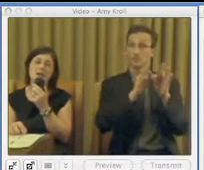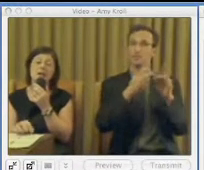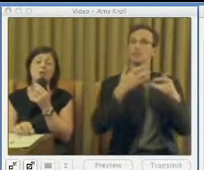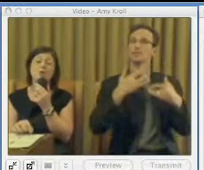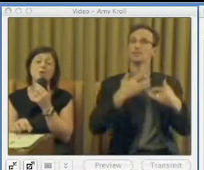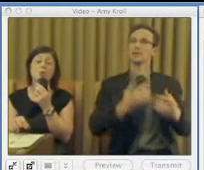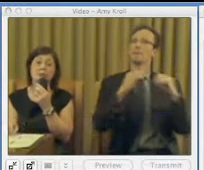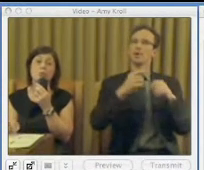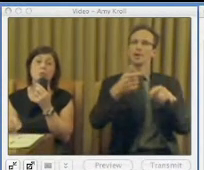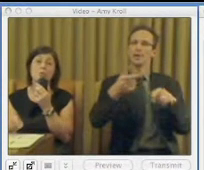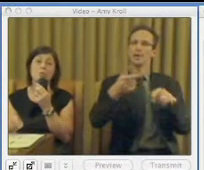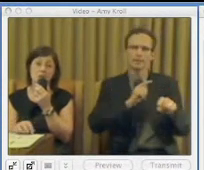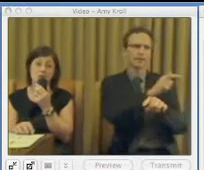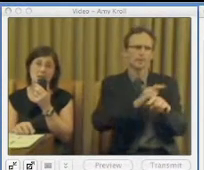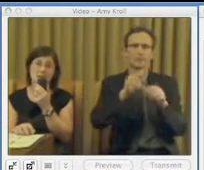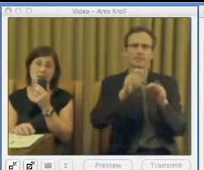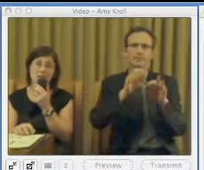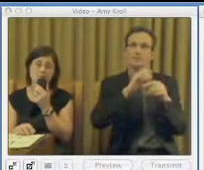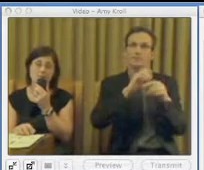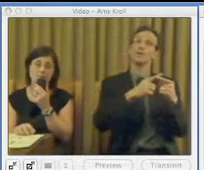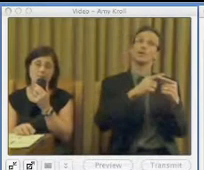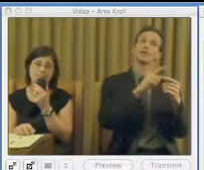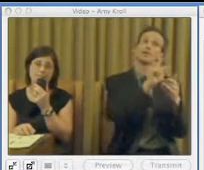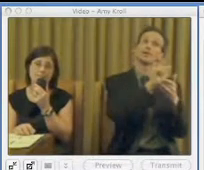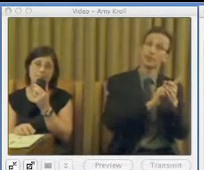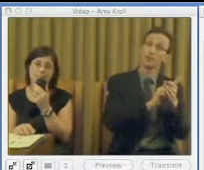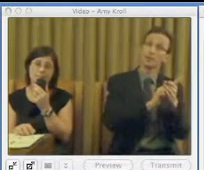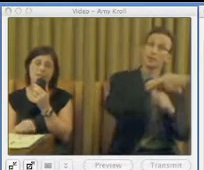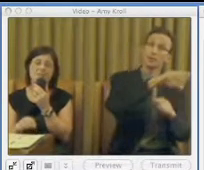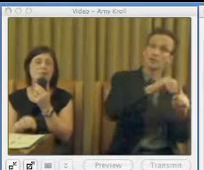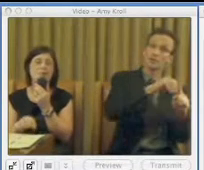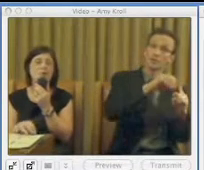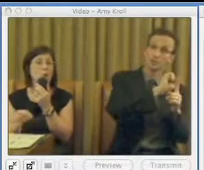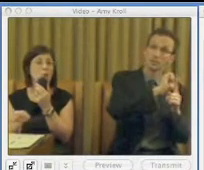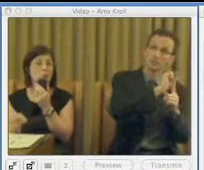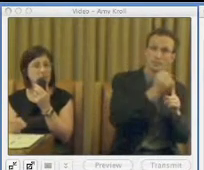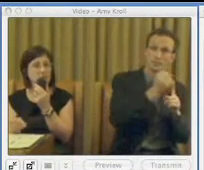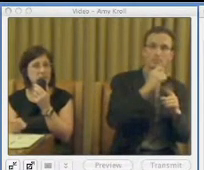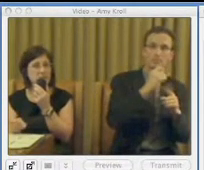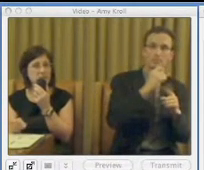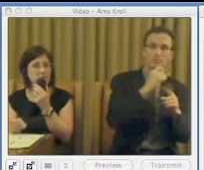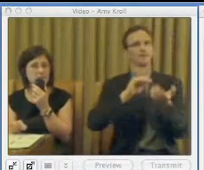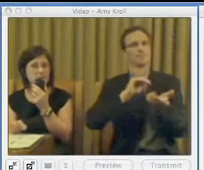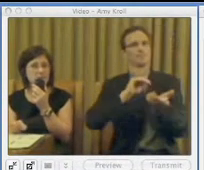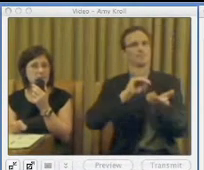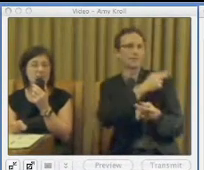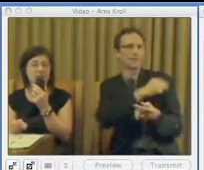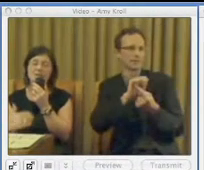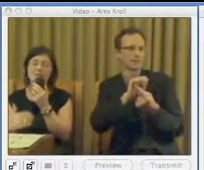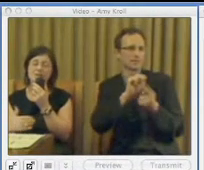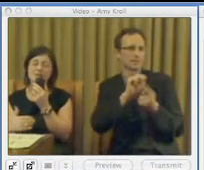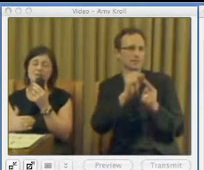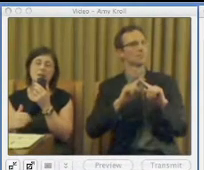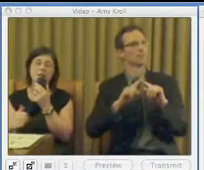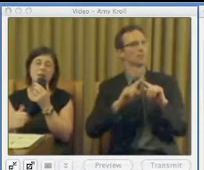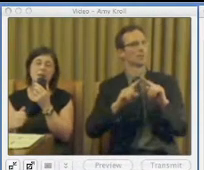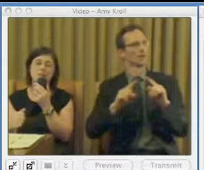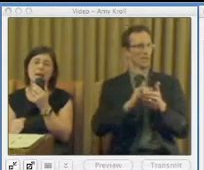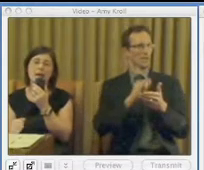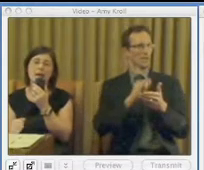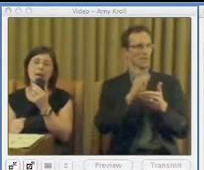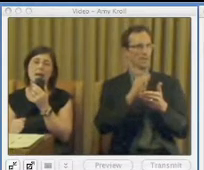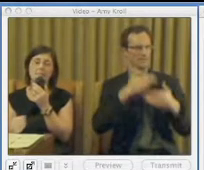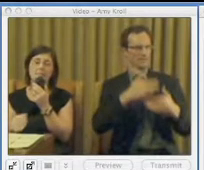consecutive interpreting in medical and legal contexts. But it's still not the norm, at least